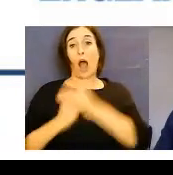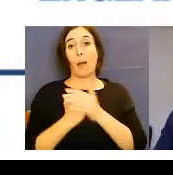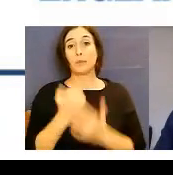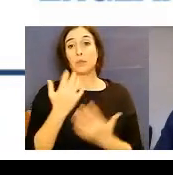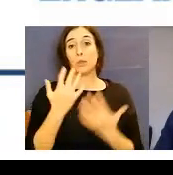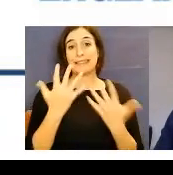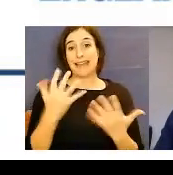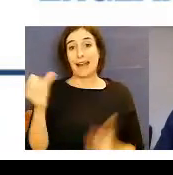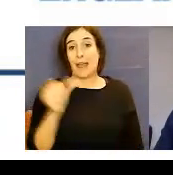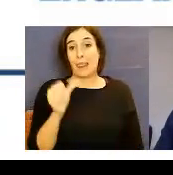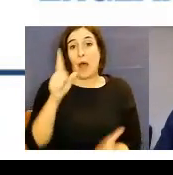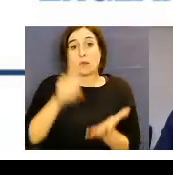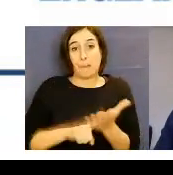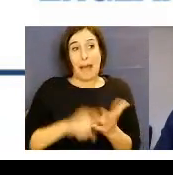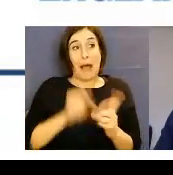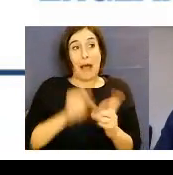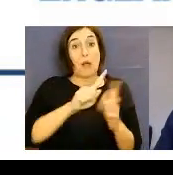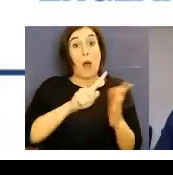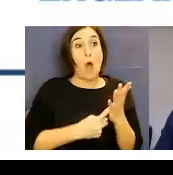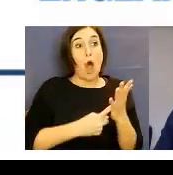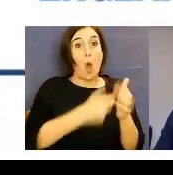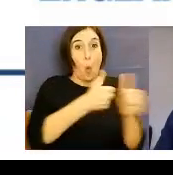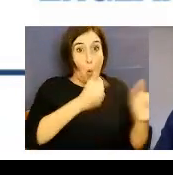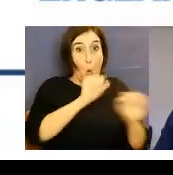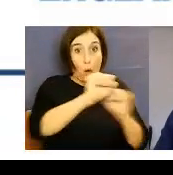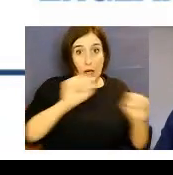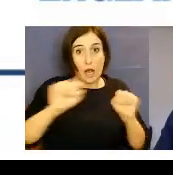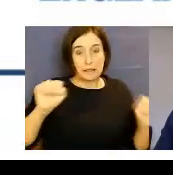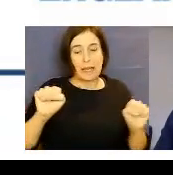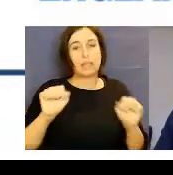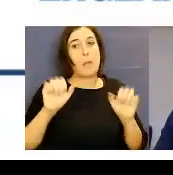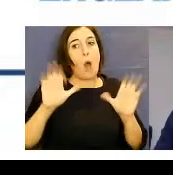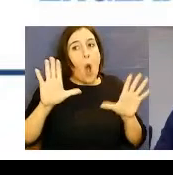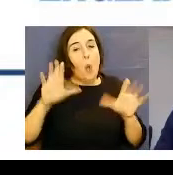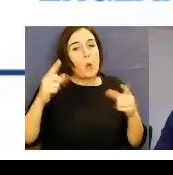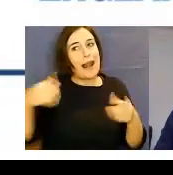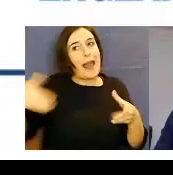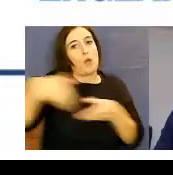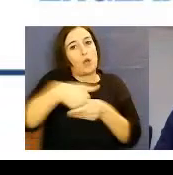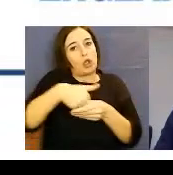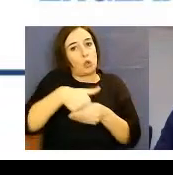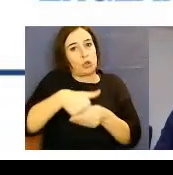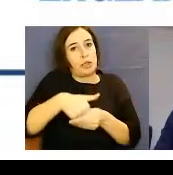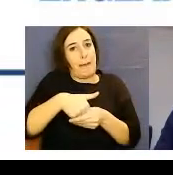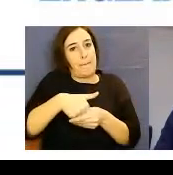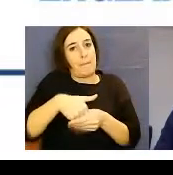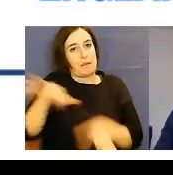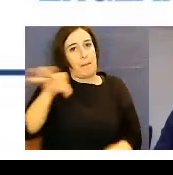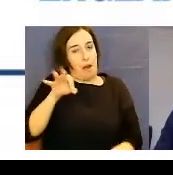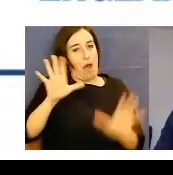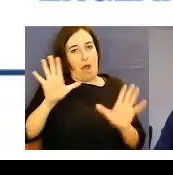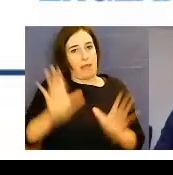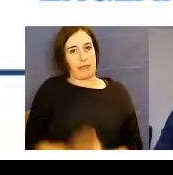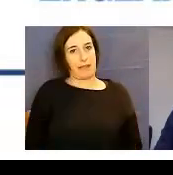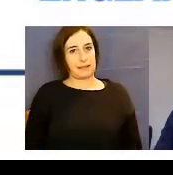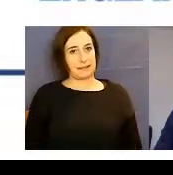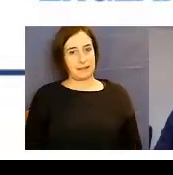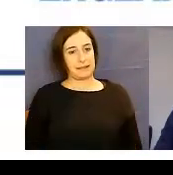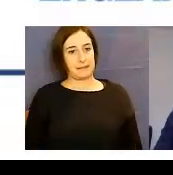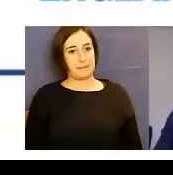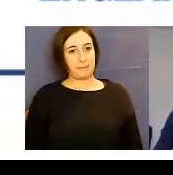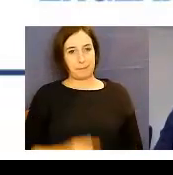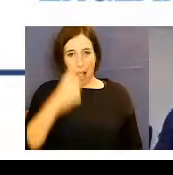that is solicited at the moment to our associate members. Yep, that's me for that one. I believe the next slide will be you,